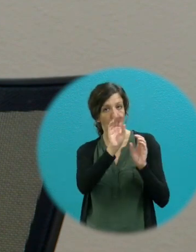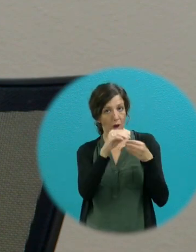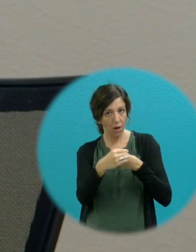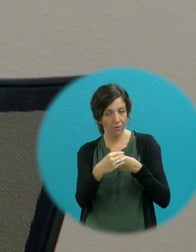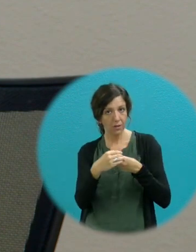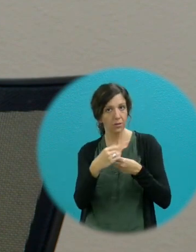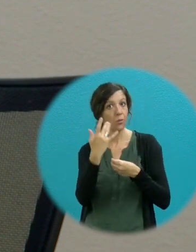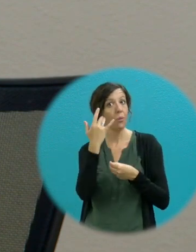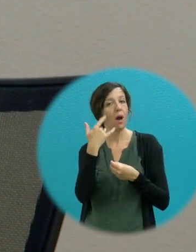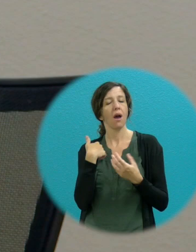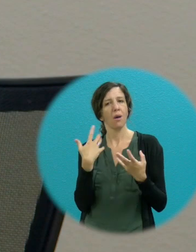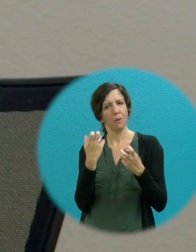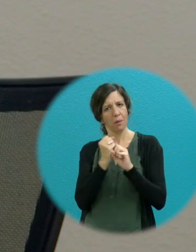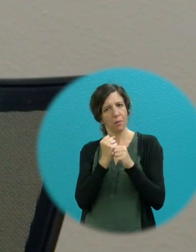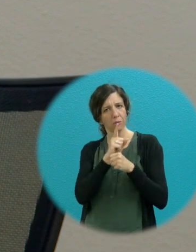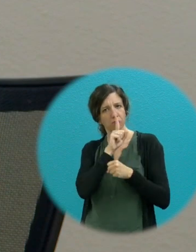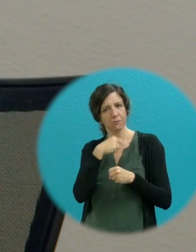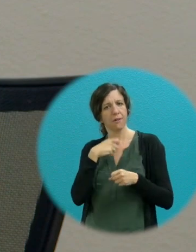Vaac committee meeting?